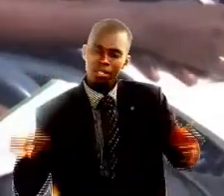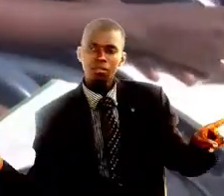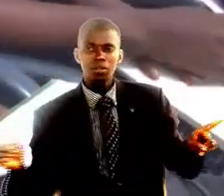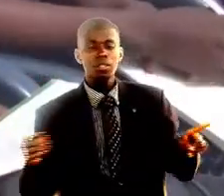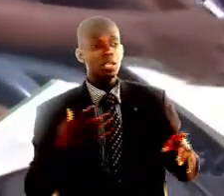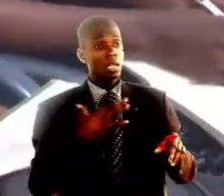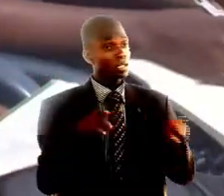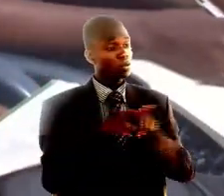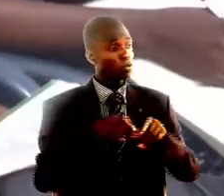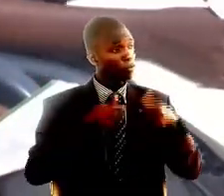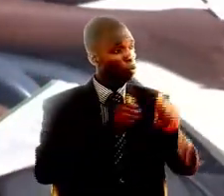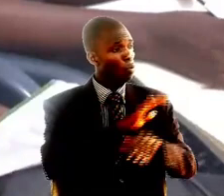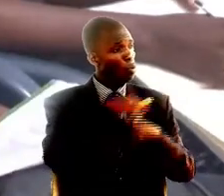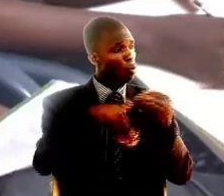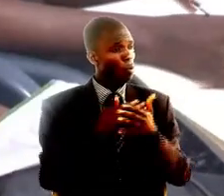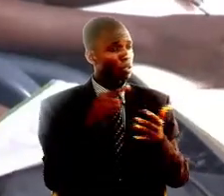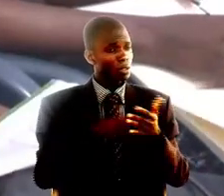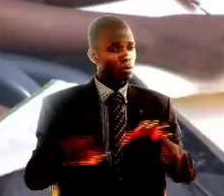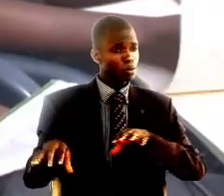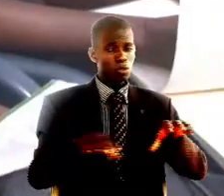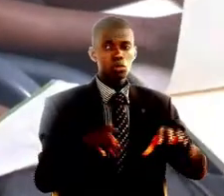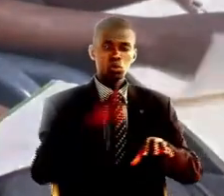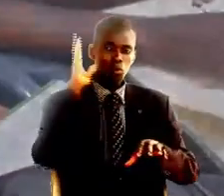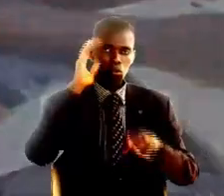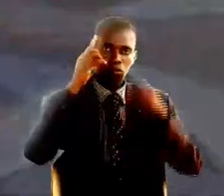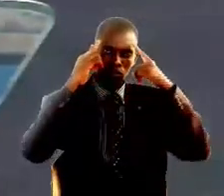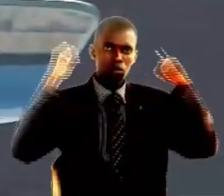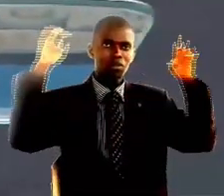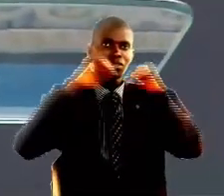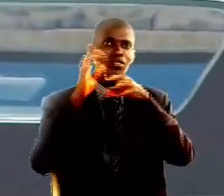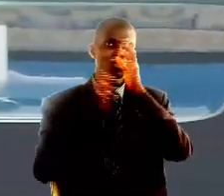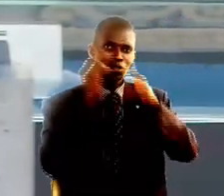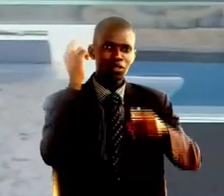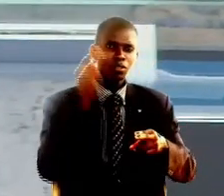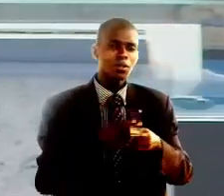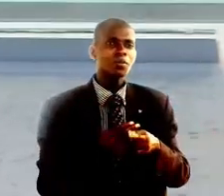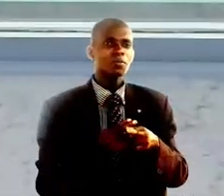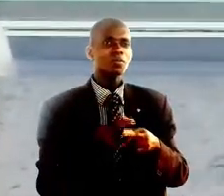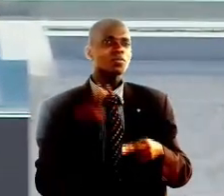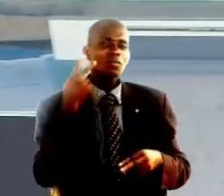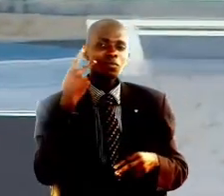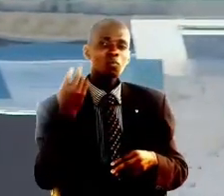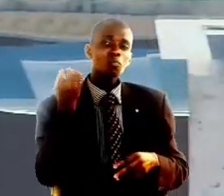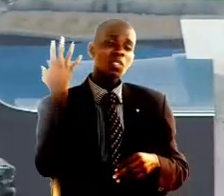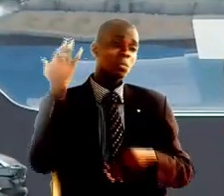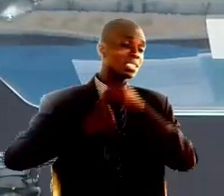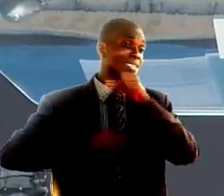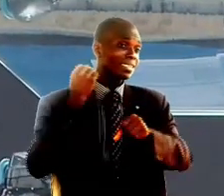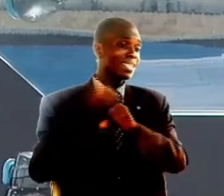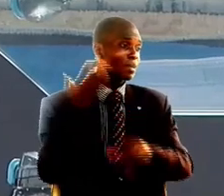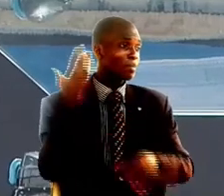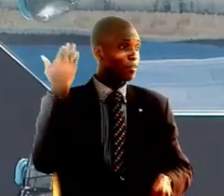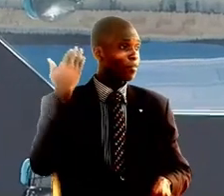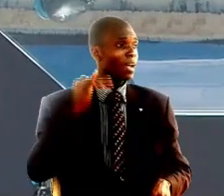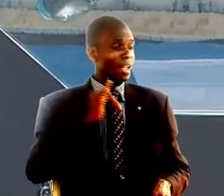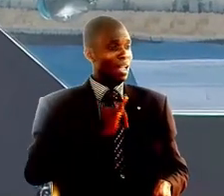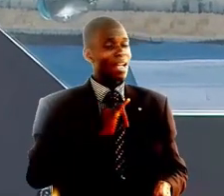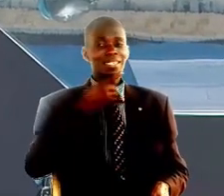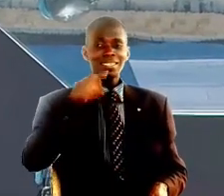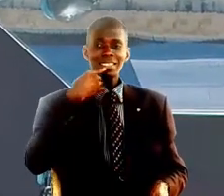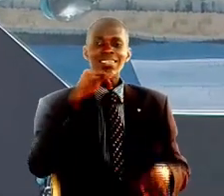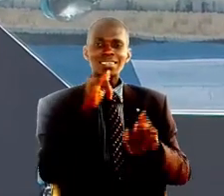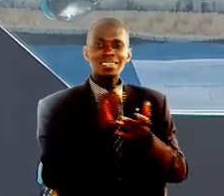From years, I told young people like you, and I said, they'll catch up with me. They said,